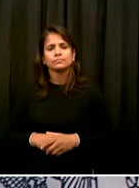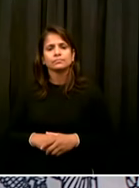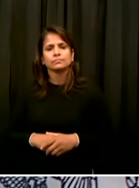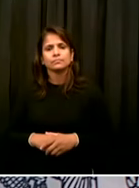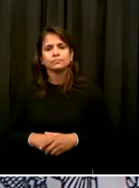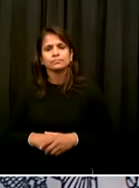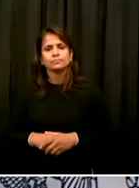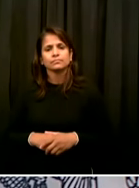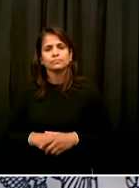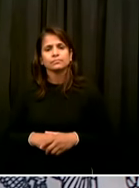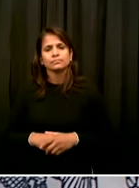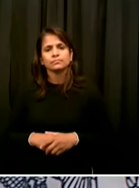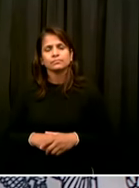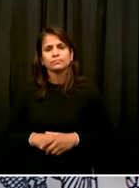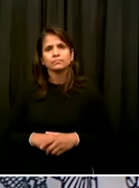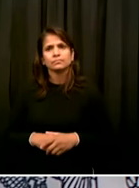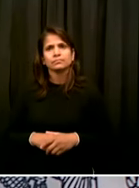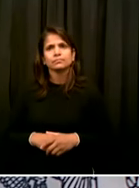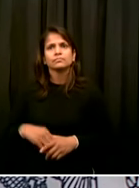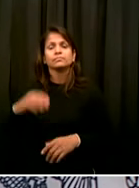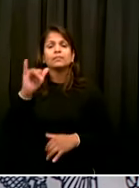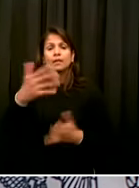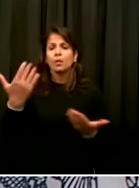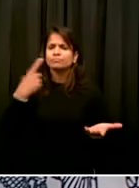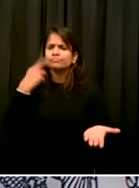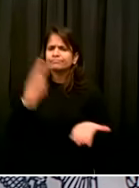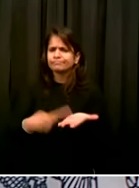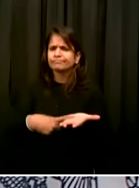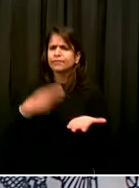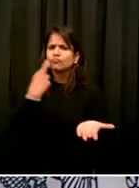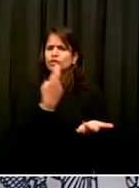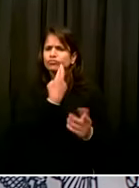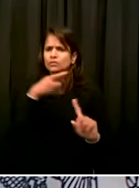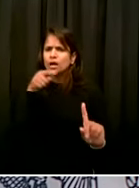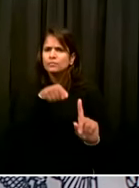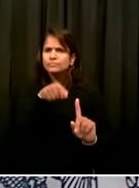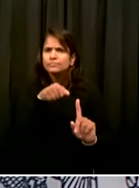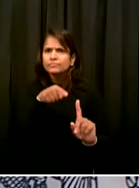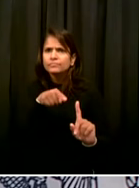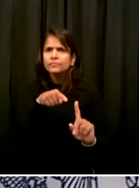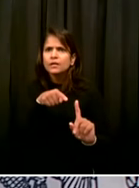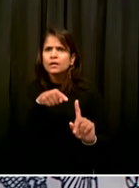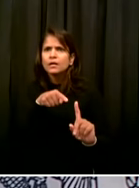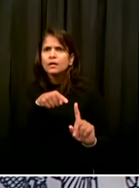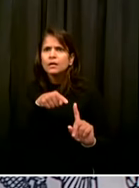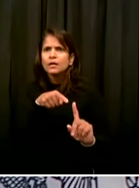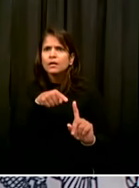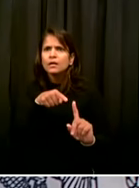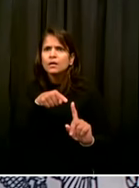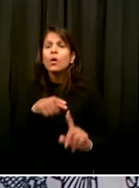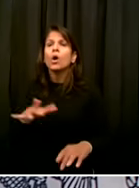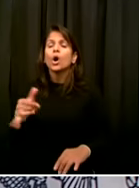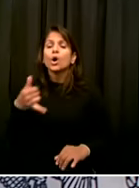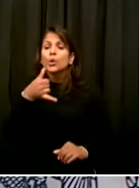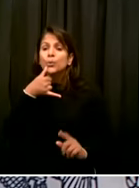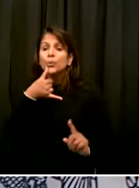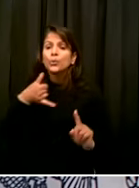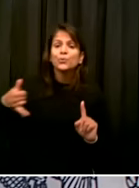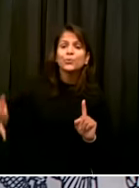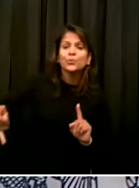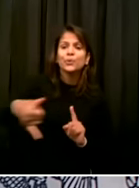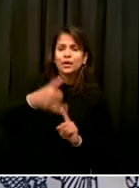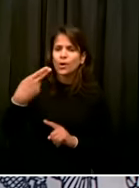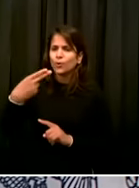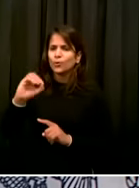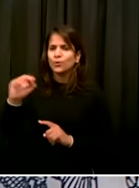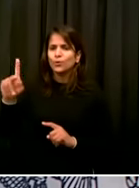concentrated in the Bronx and northern Manhattan. What are the specific guidelines that are being offered? And if folks need to find out more, how are they